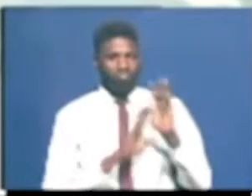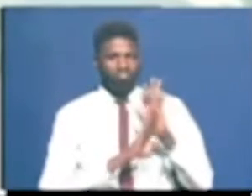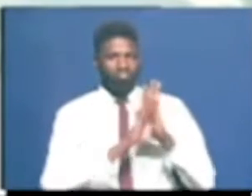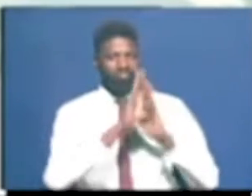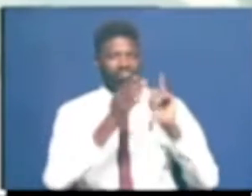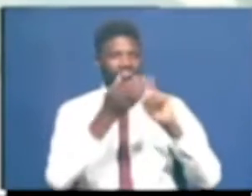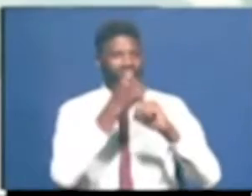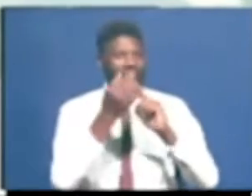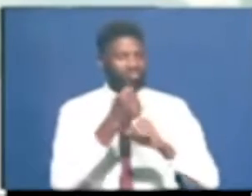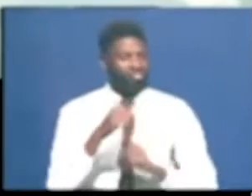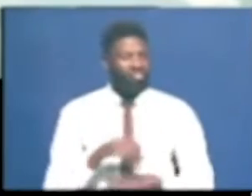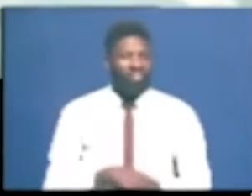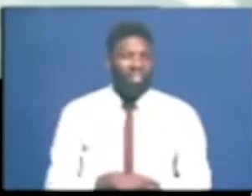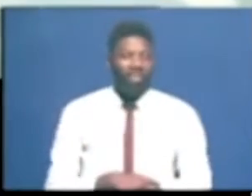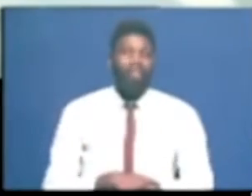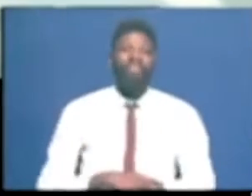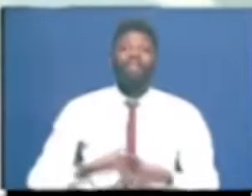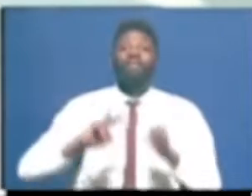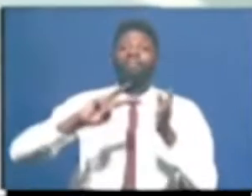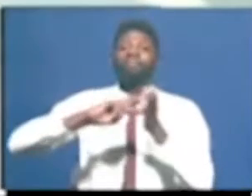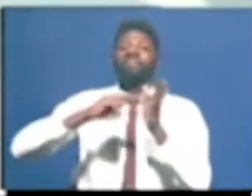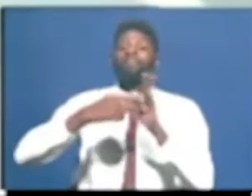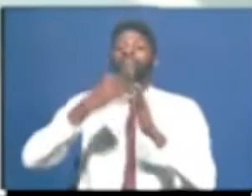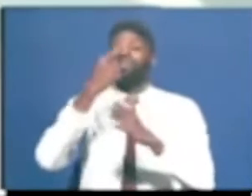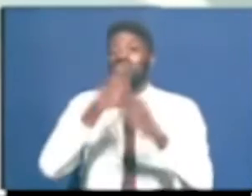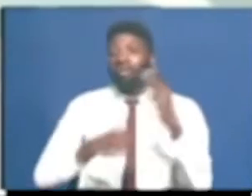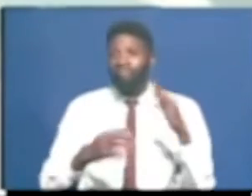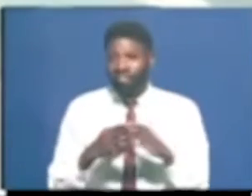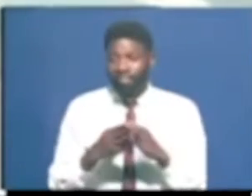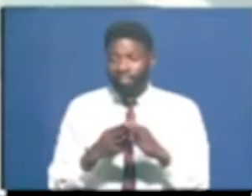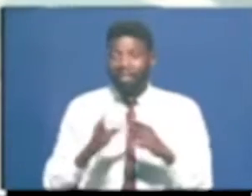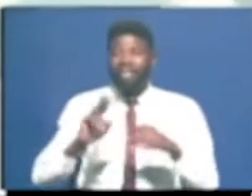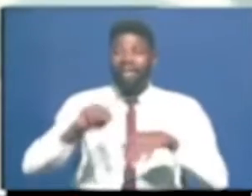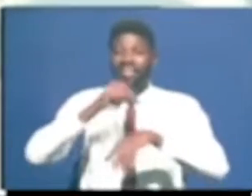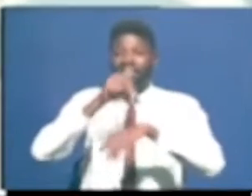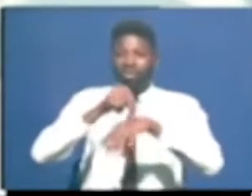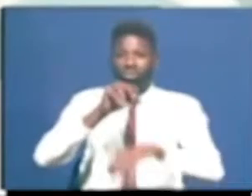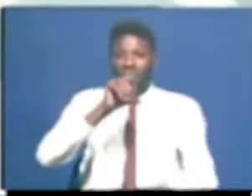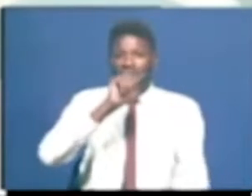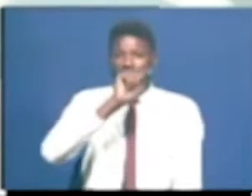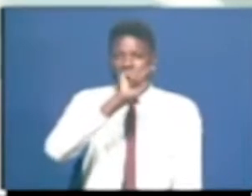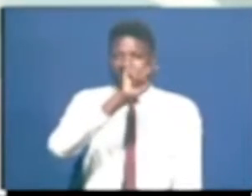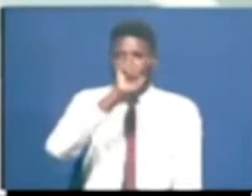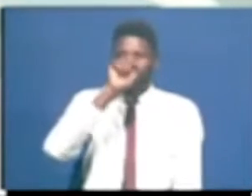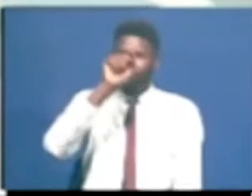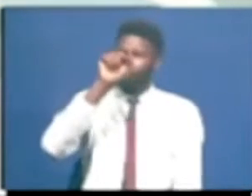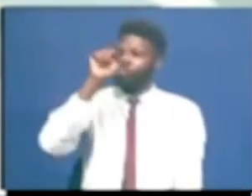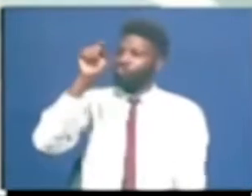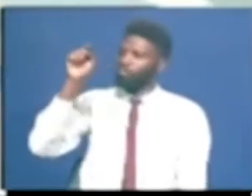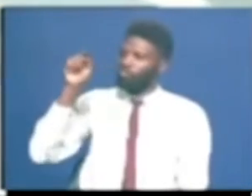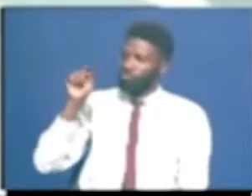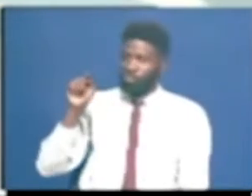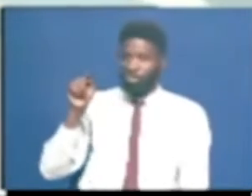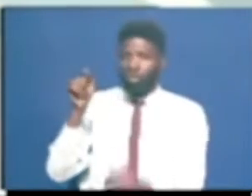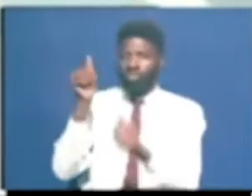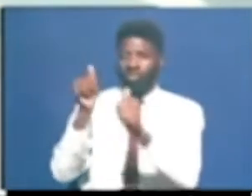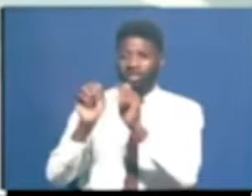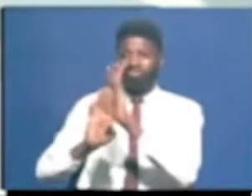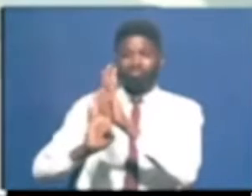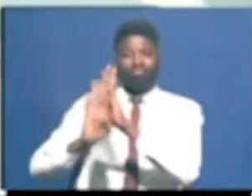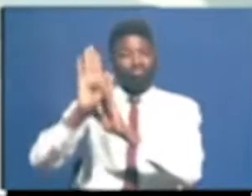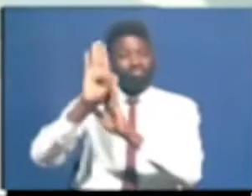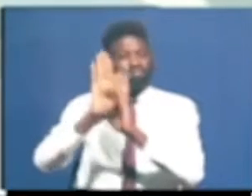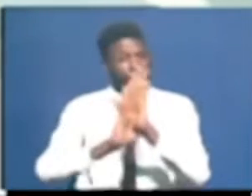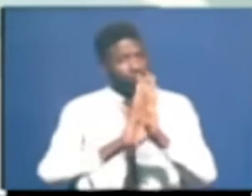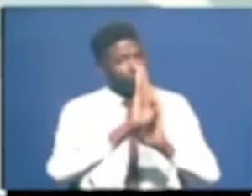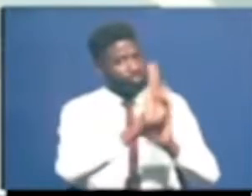What this means is that nations that have advanced have not